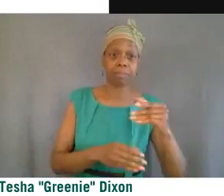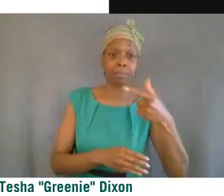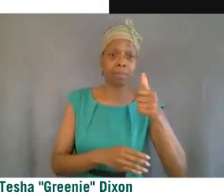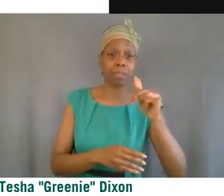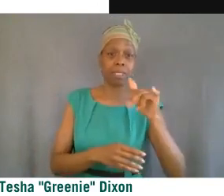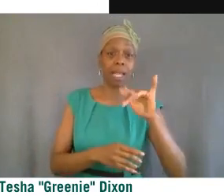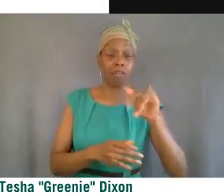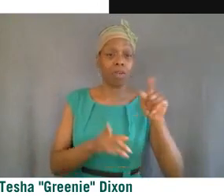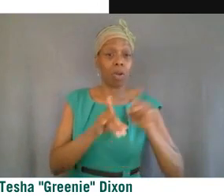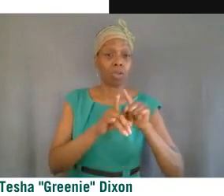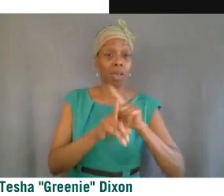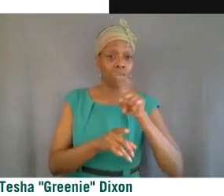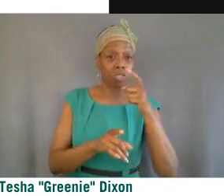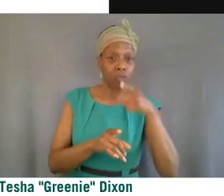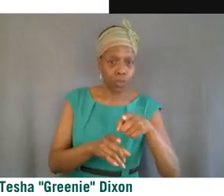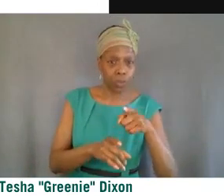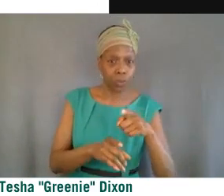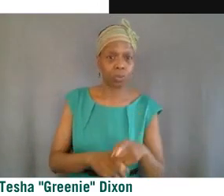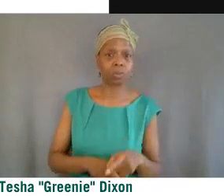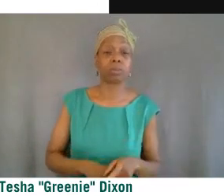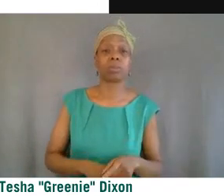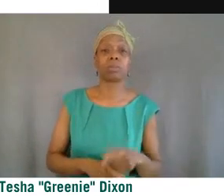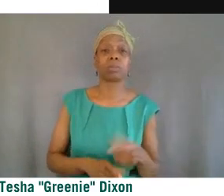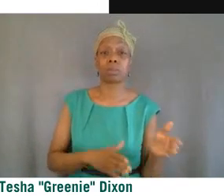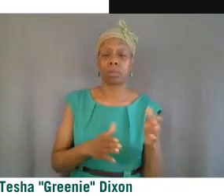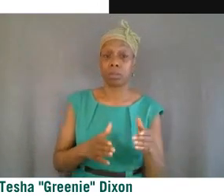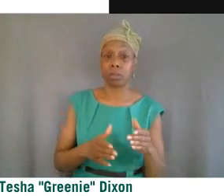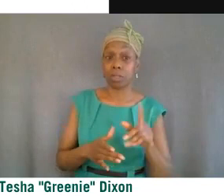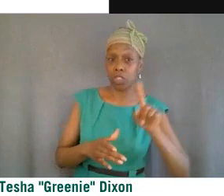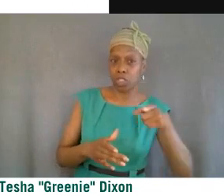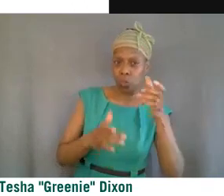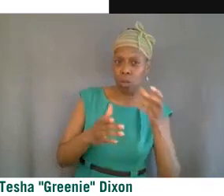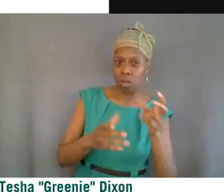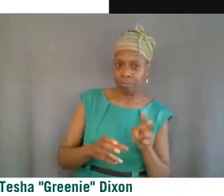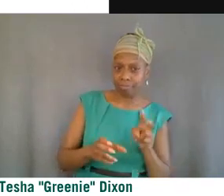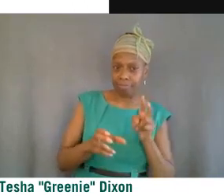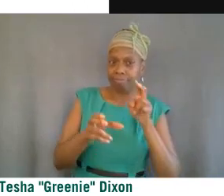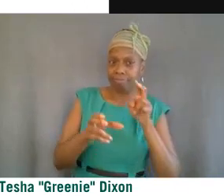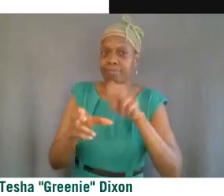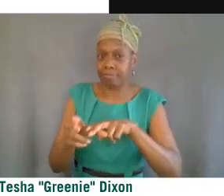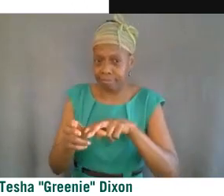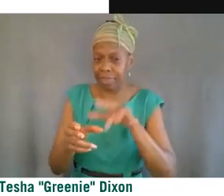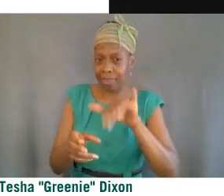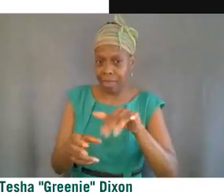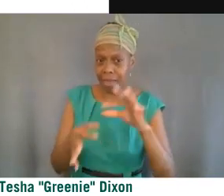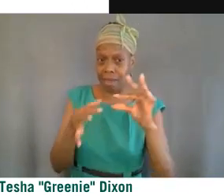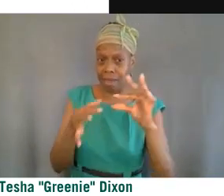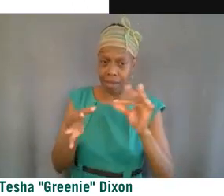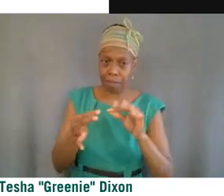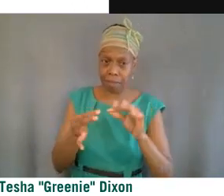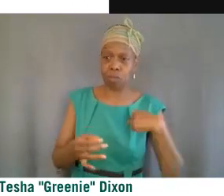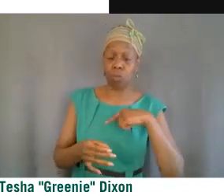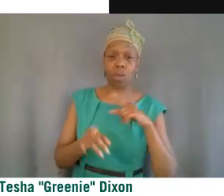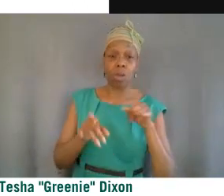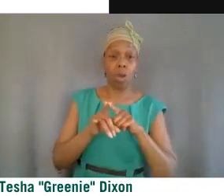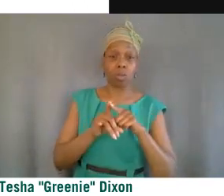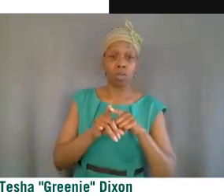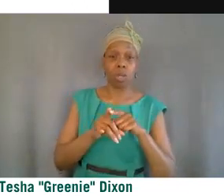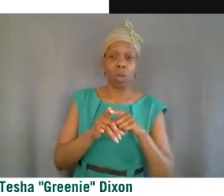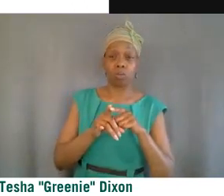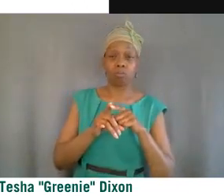please, obviously, jump in. So just to pipe in on that, we also usually quote a figure of